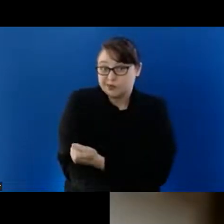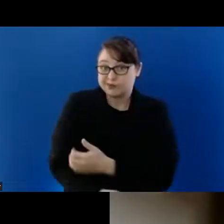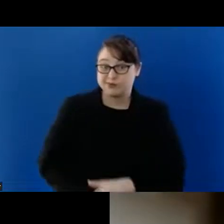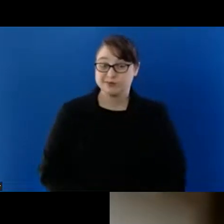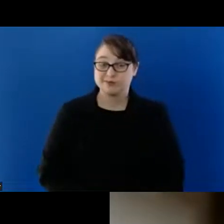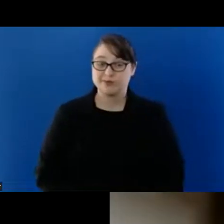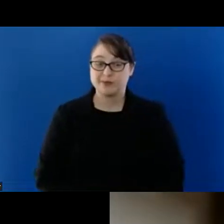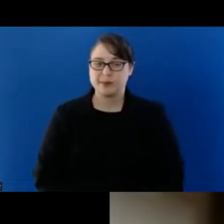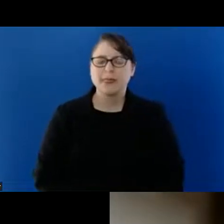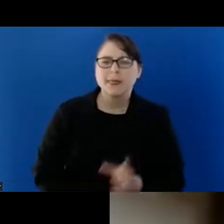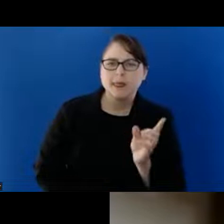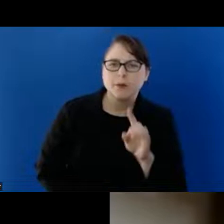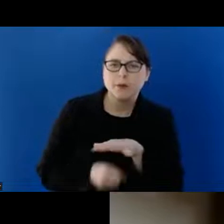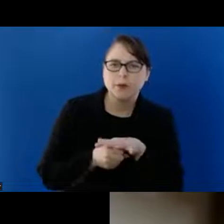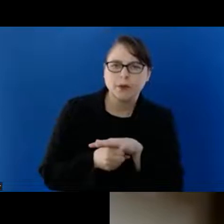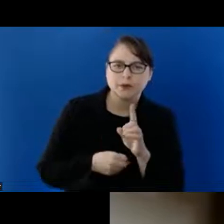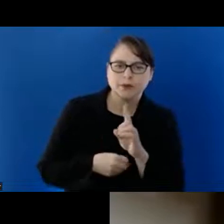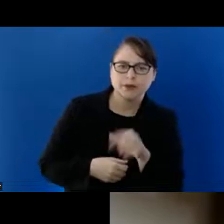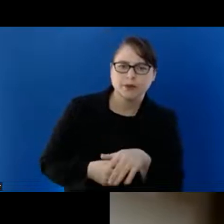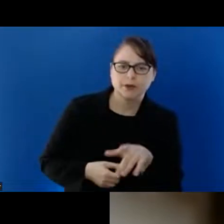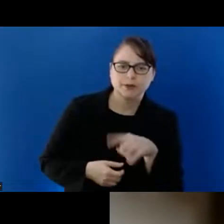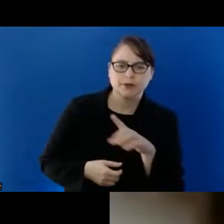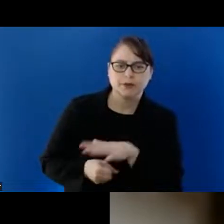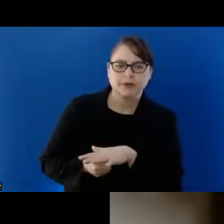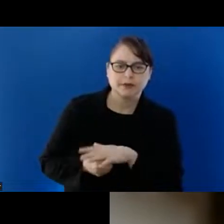Where are you? Sorry, I missed that in your introduction.